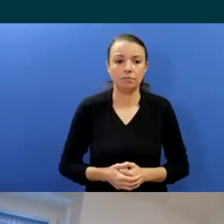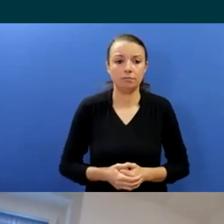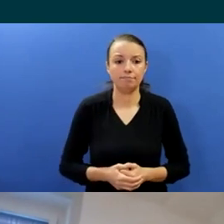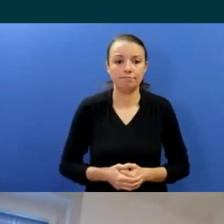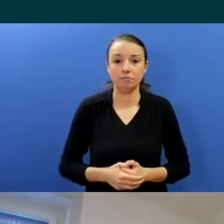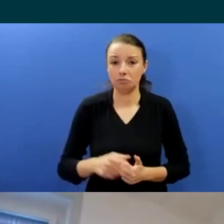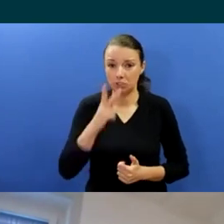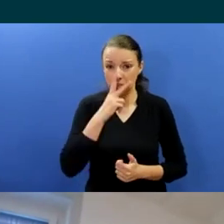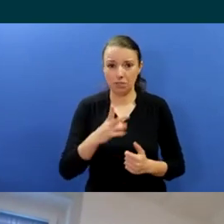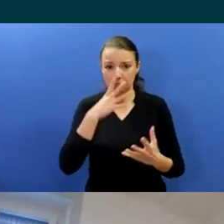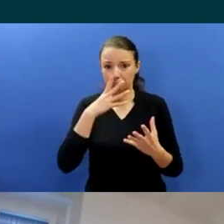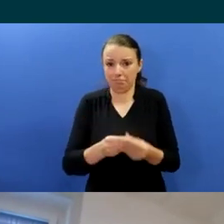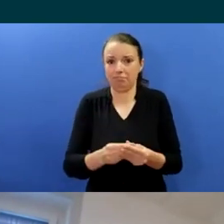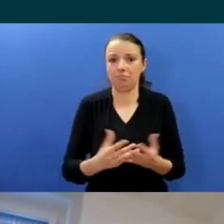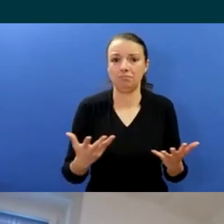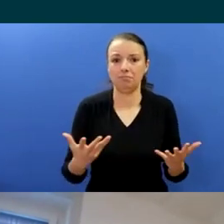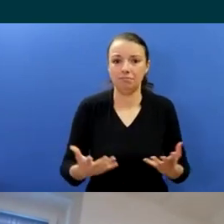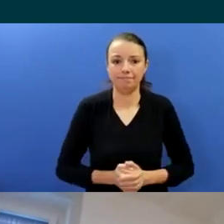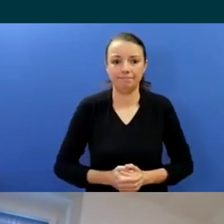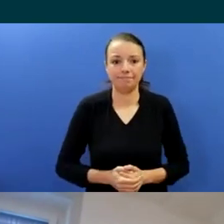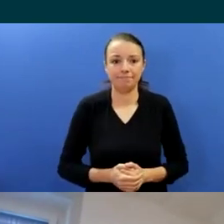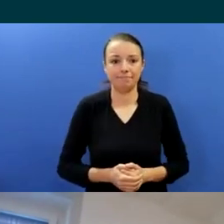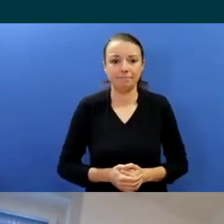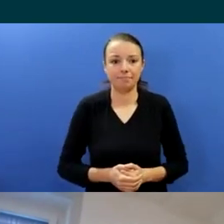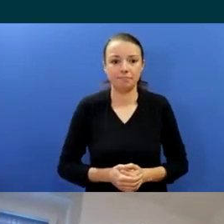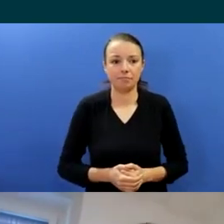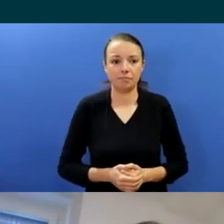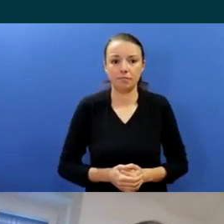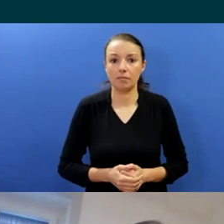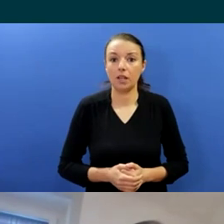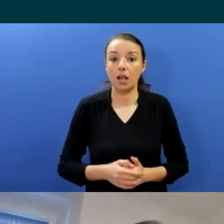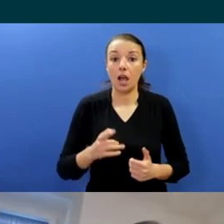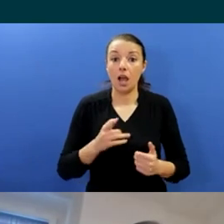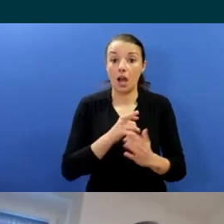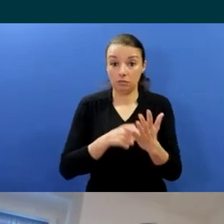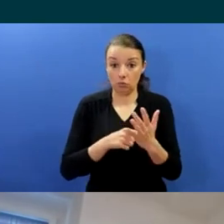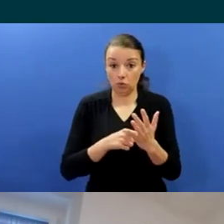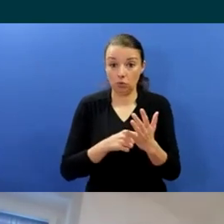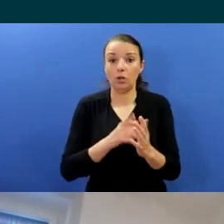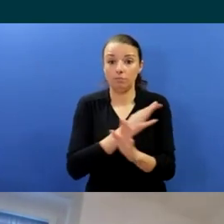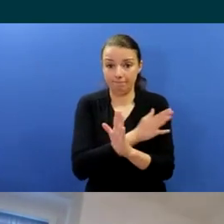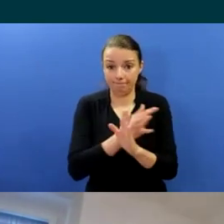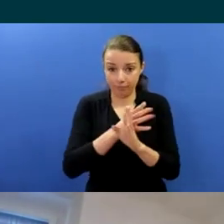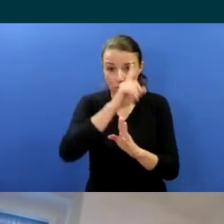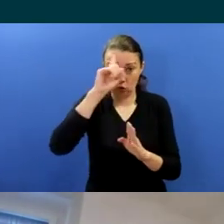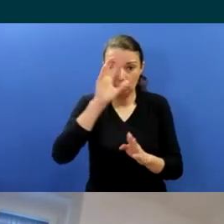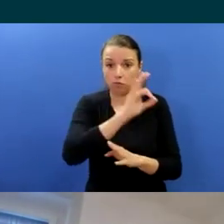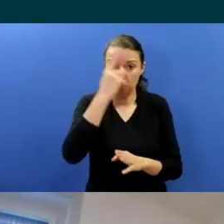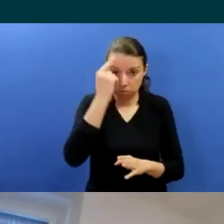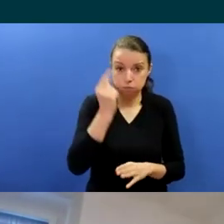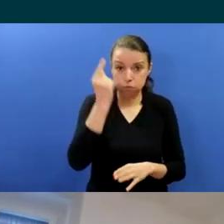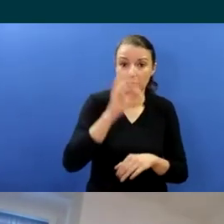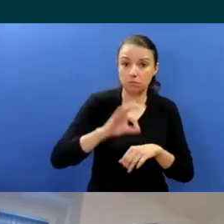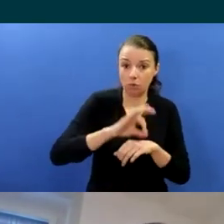then, people were allowed to submit project ideas. Then, as of September 24th,